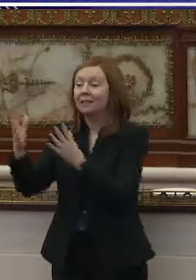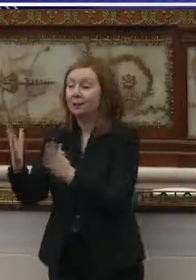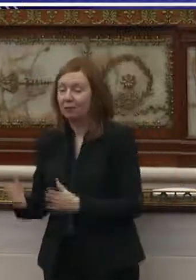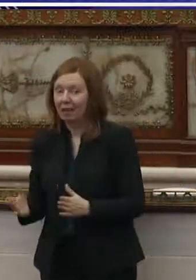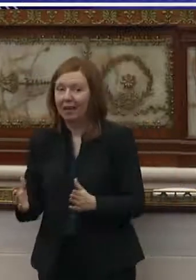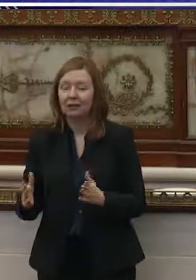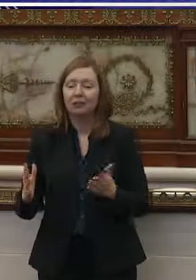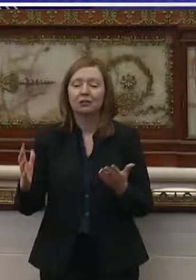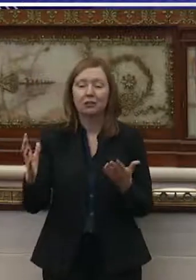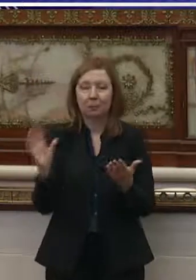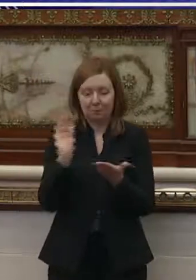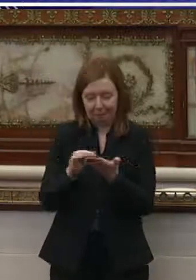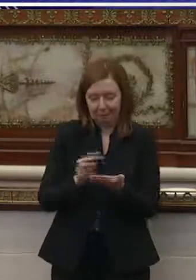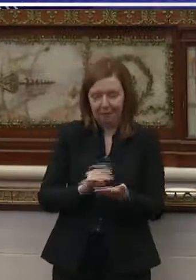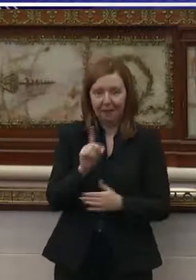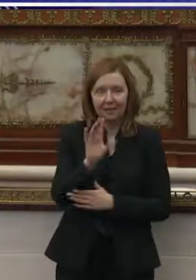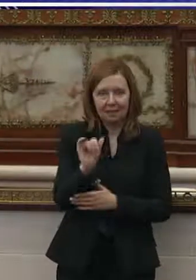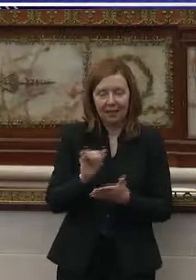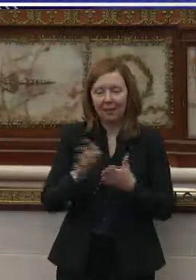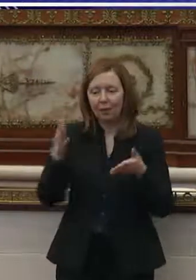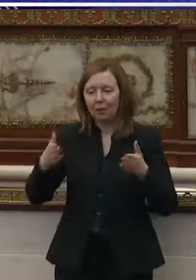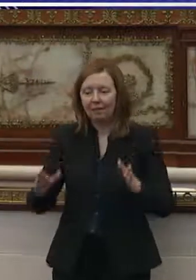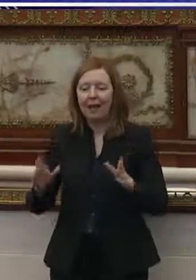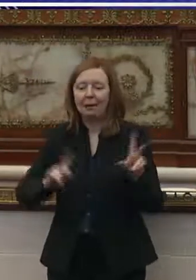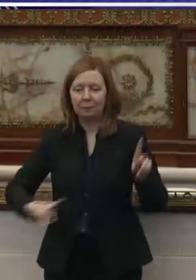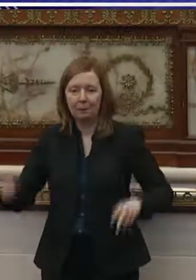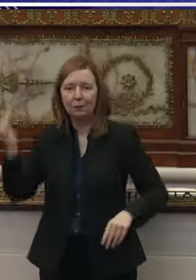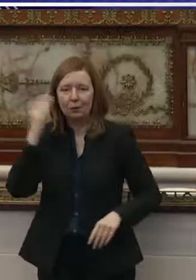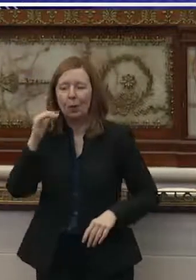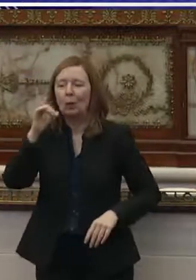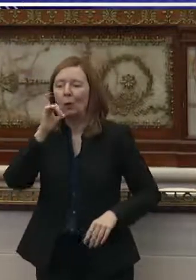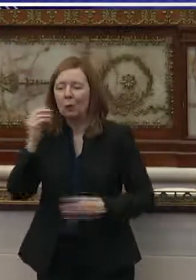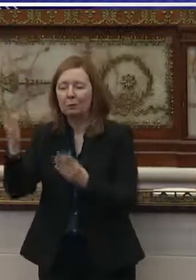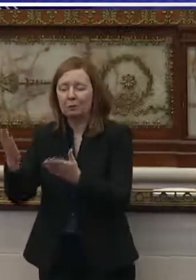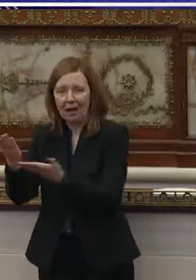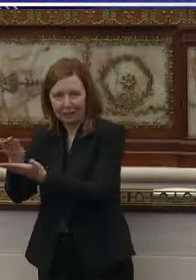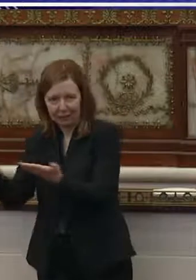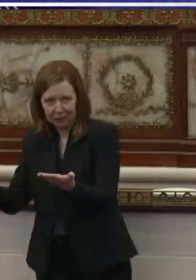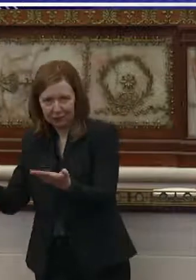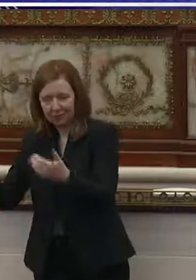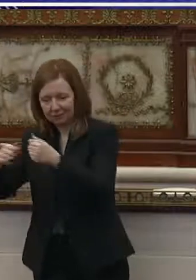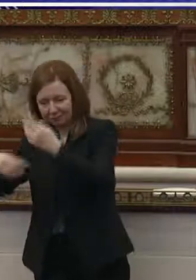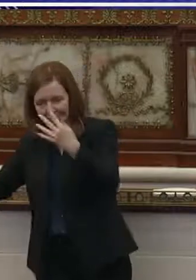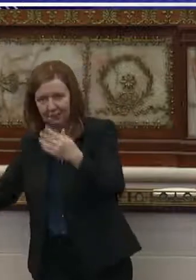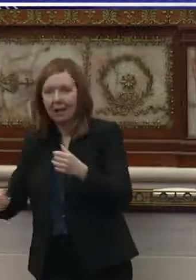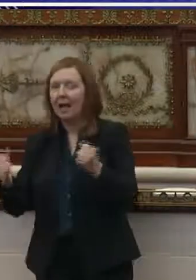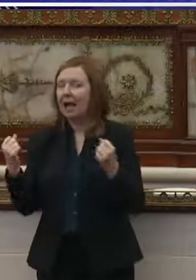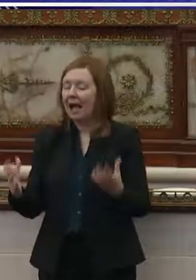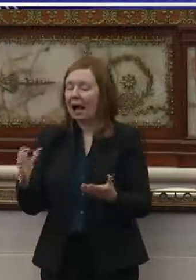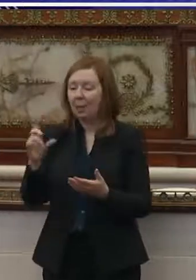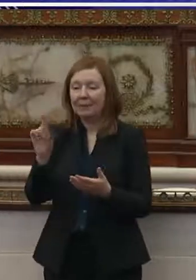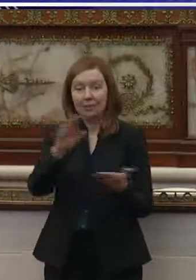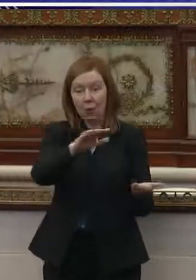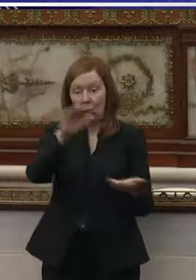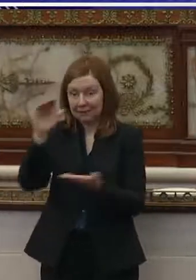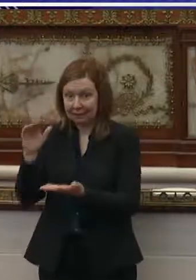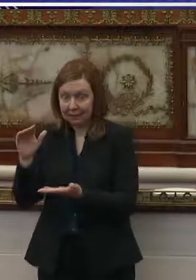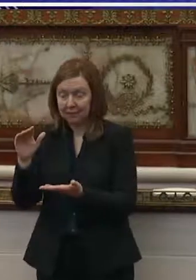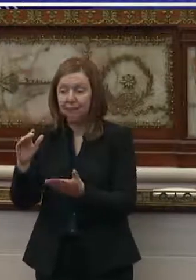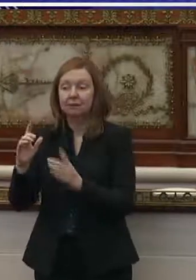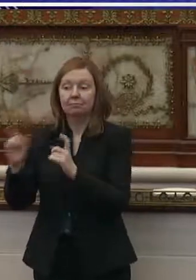data in a way that will enable the public to know who the providers are, how many doses they are receiving and